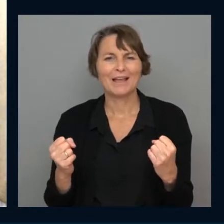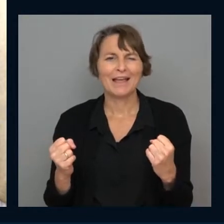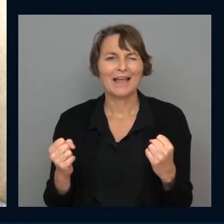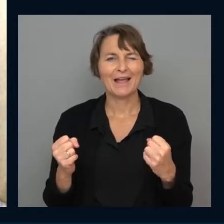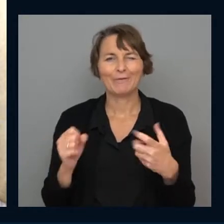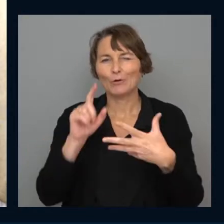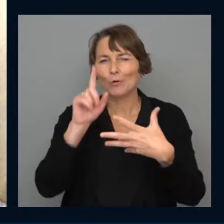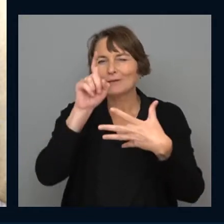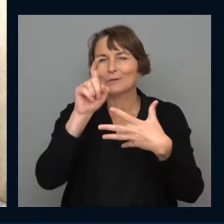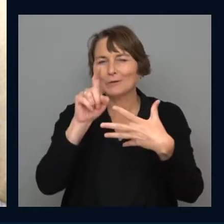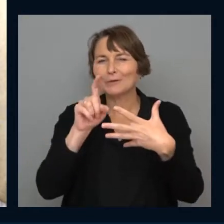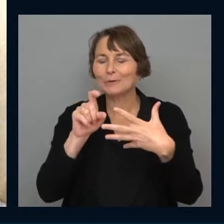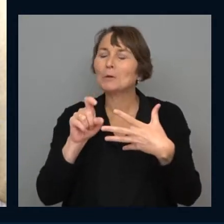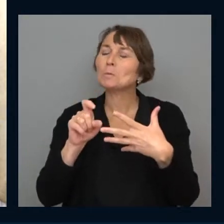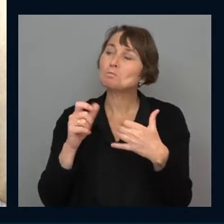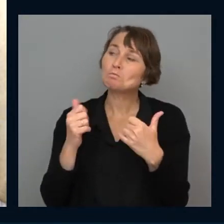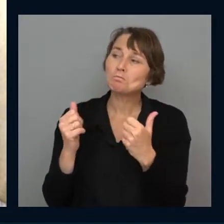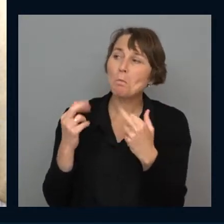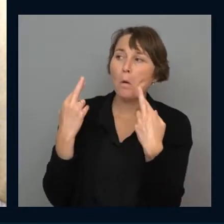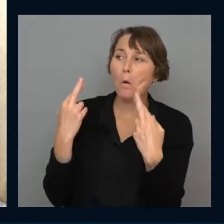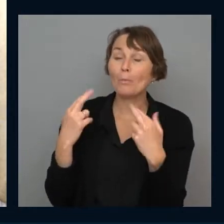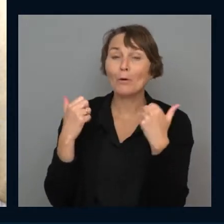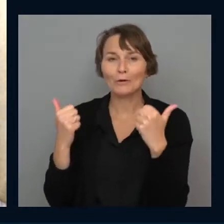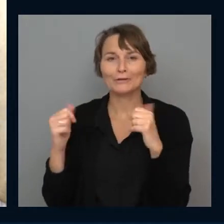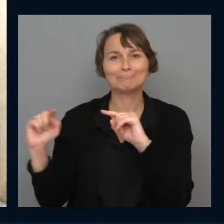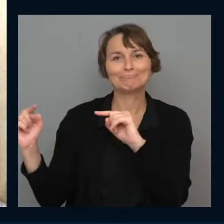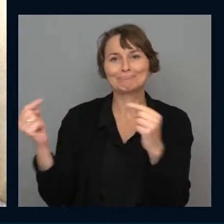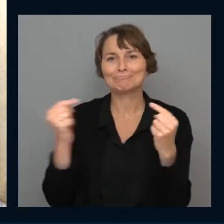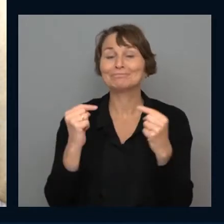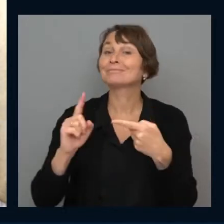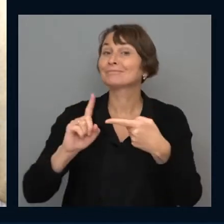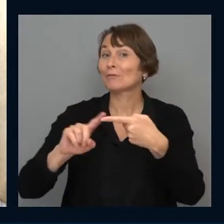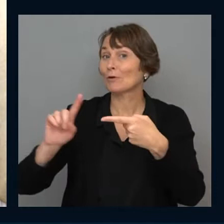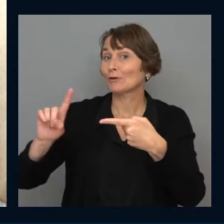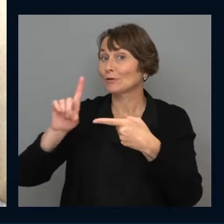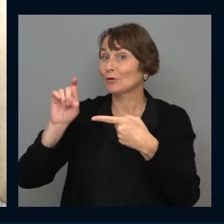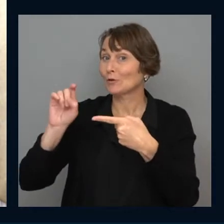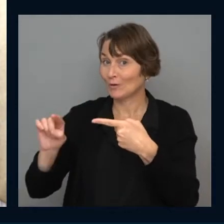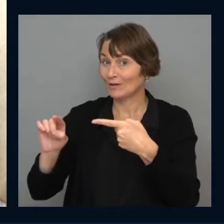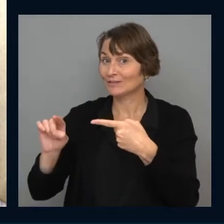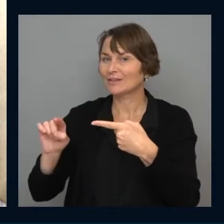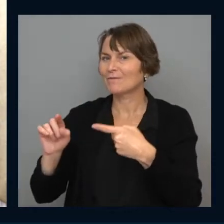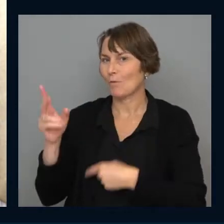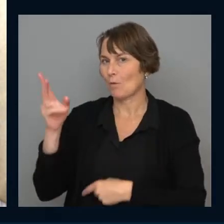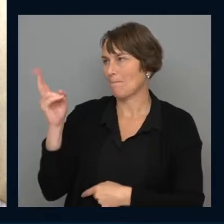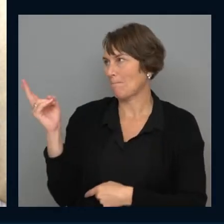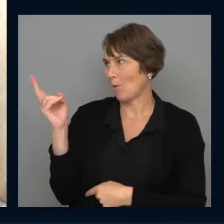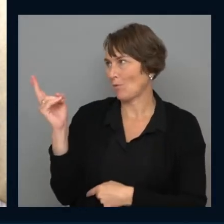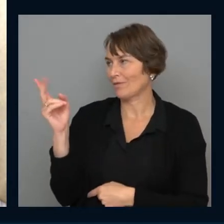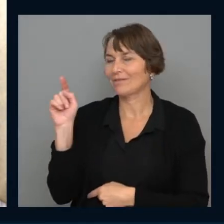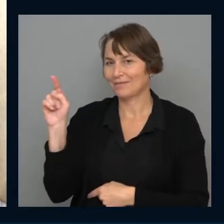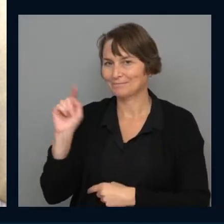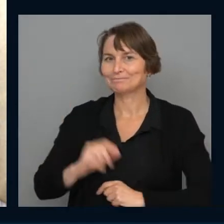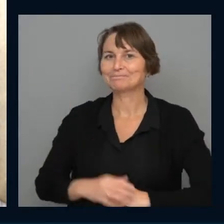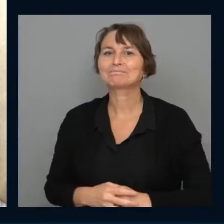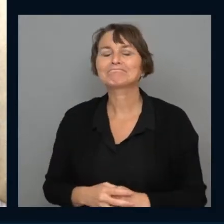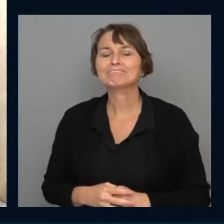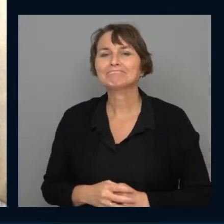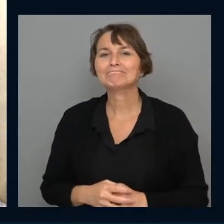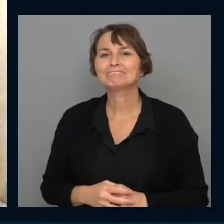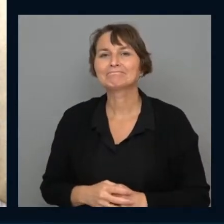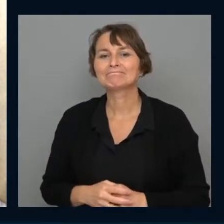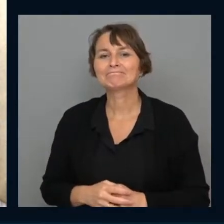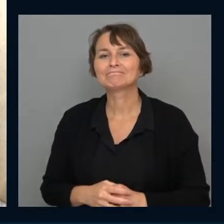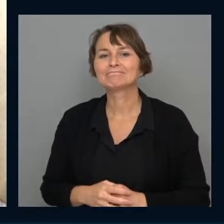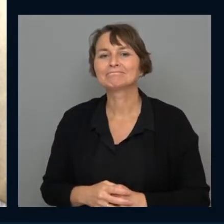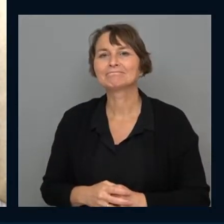hopefully lead to a nice discussion. The first one is a question actually for you both, and that is about, well,